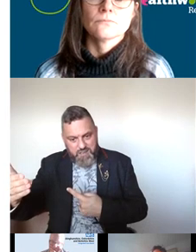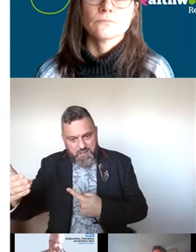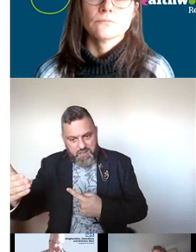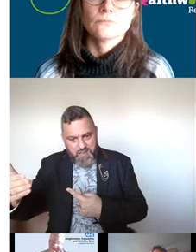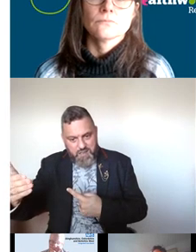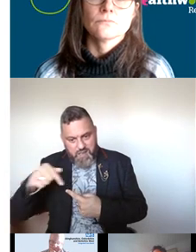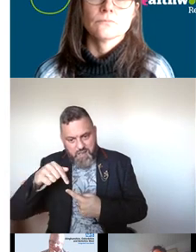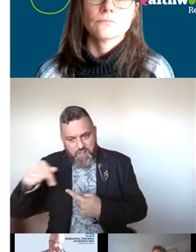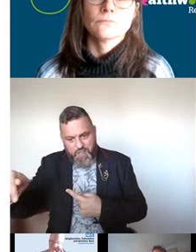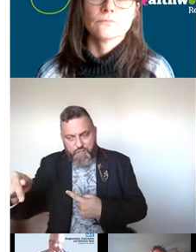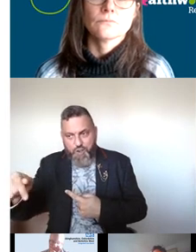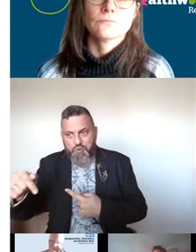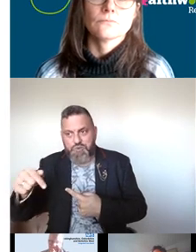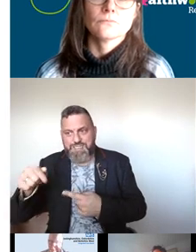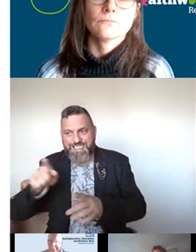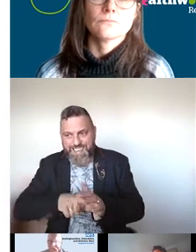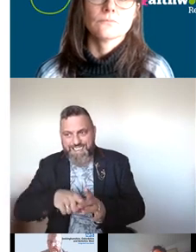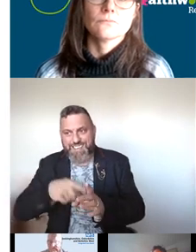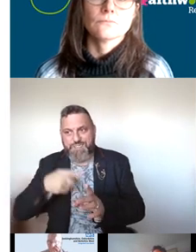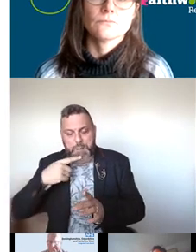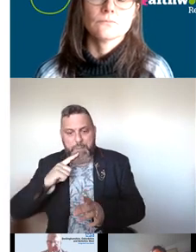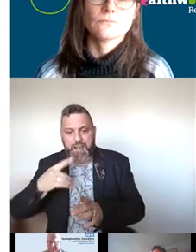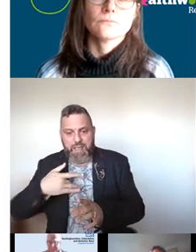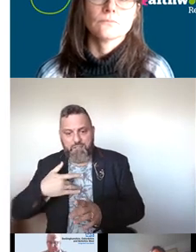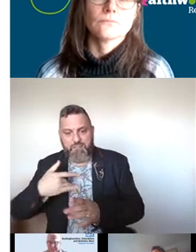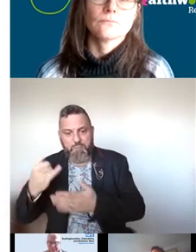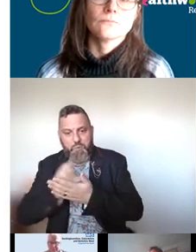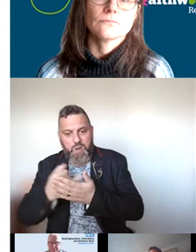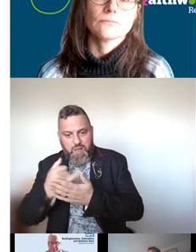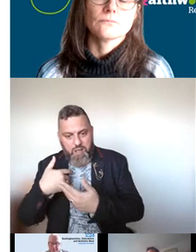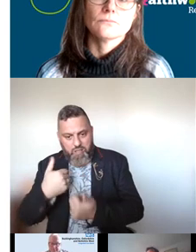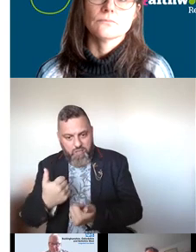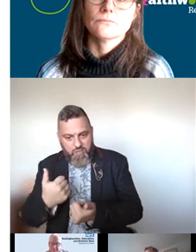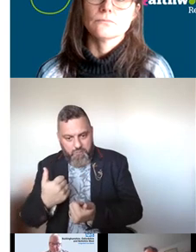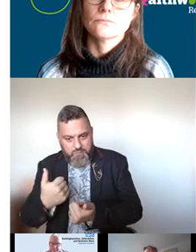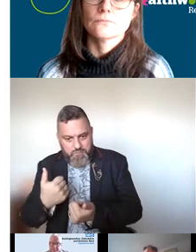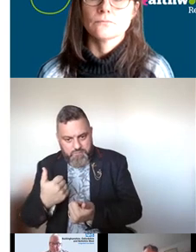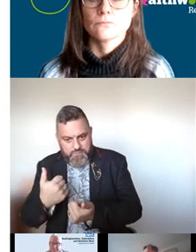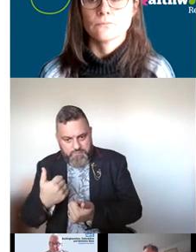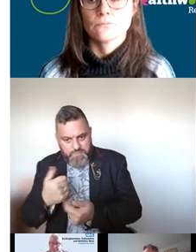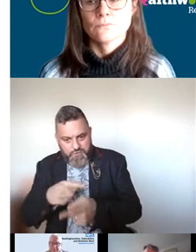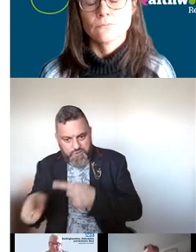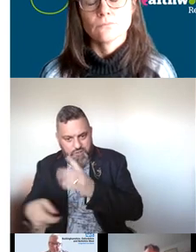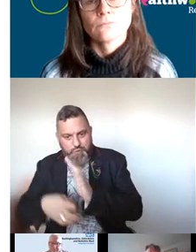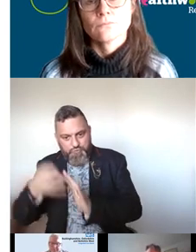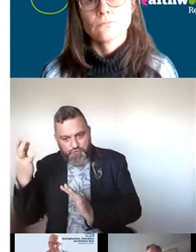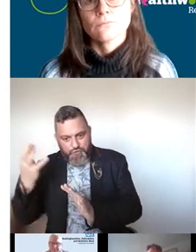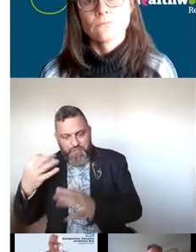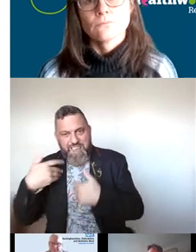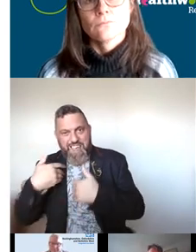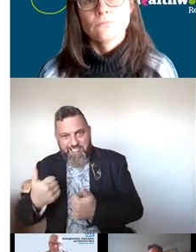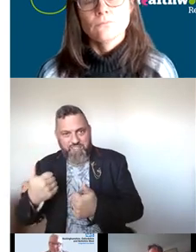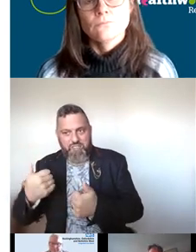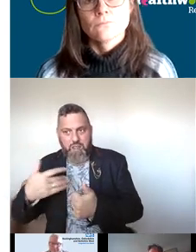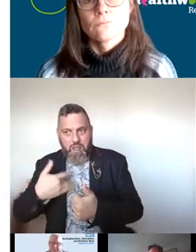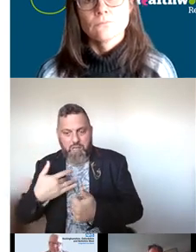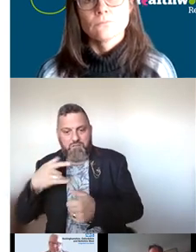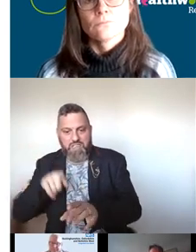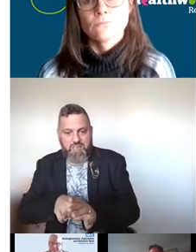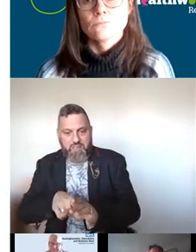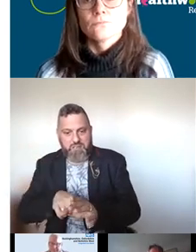years that people live in poor health. So this is about improving healthy life years. And again, this is something that is